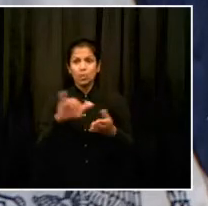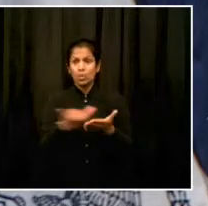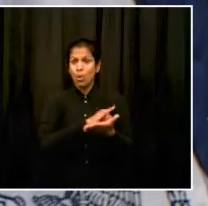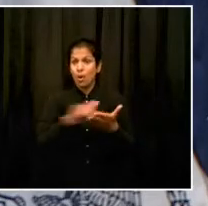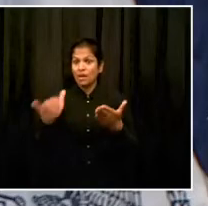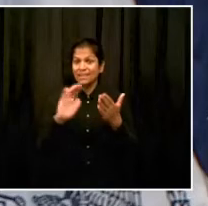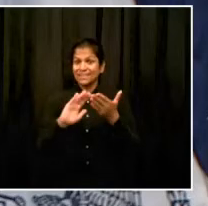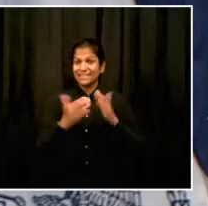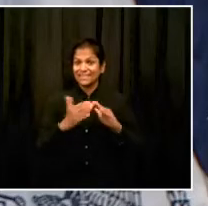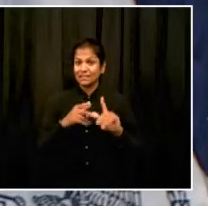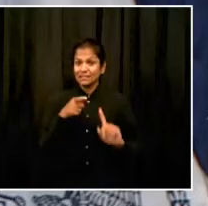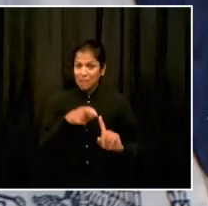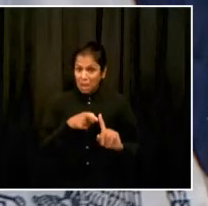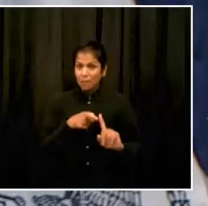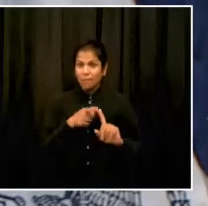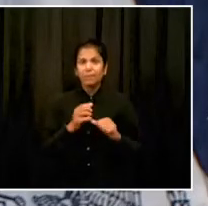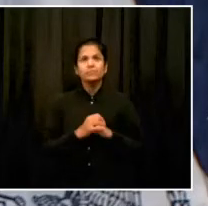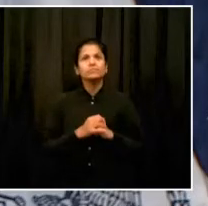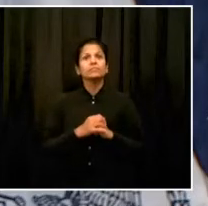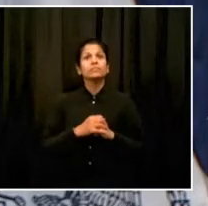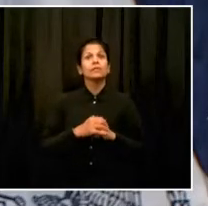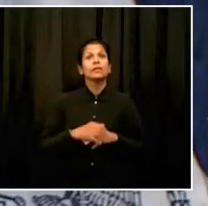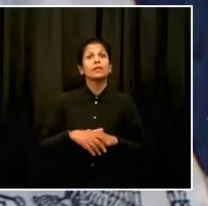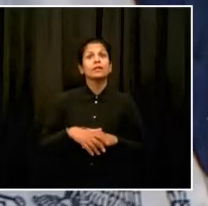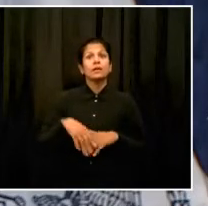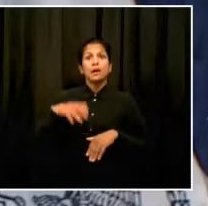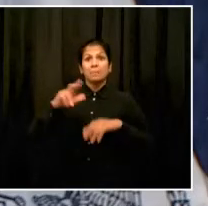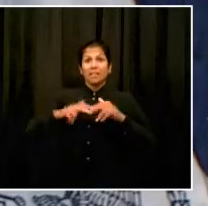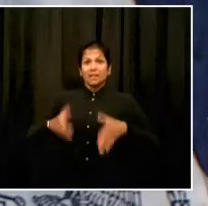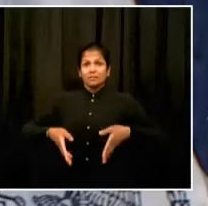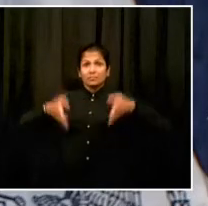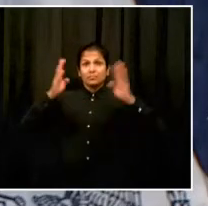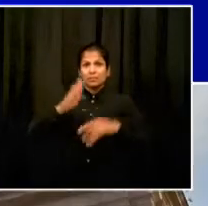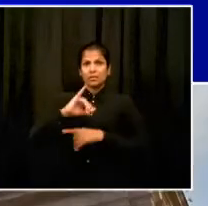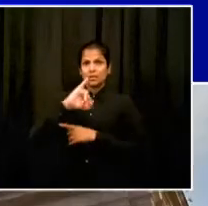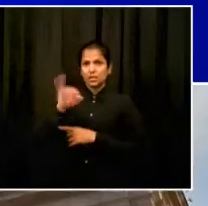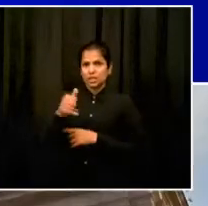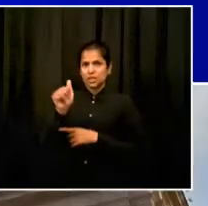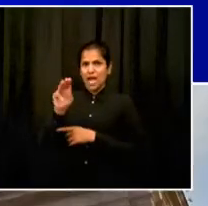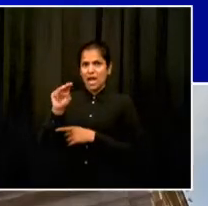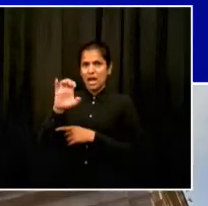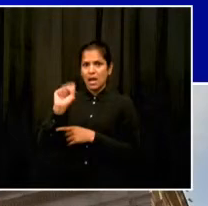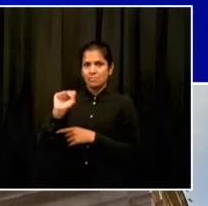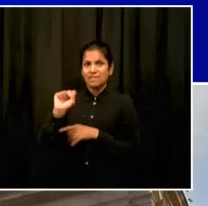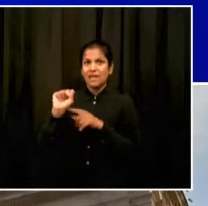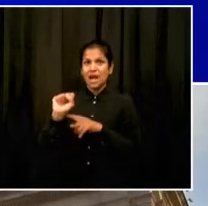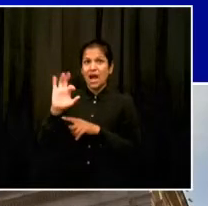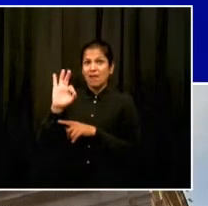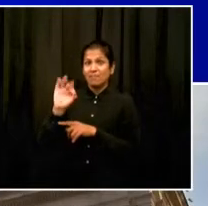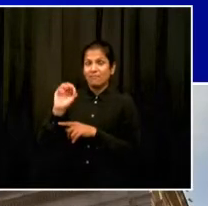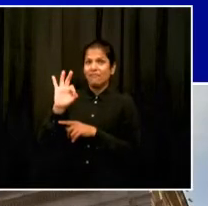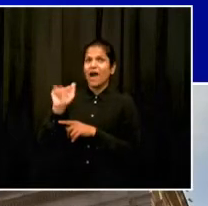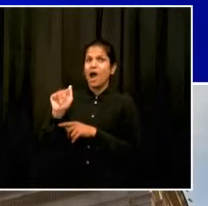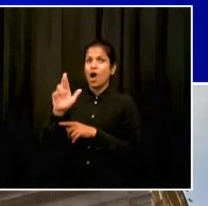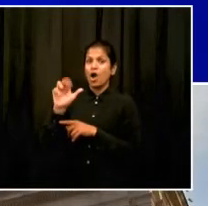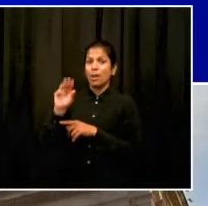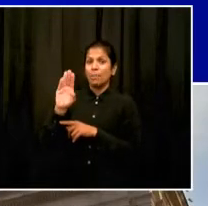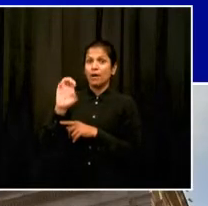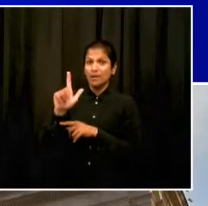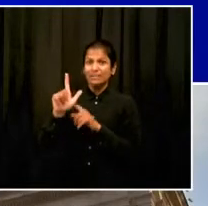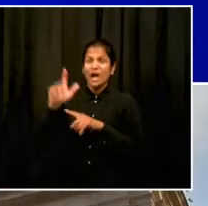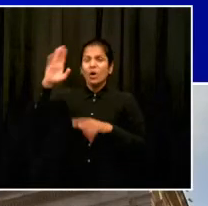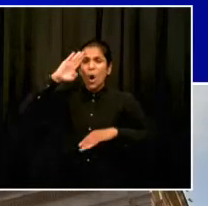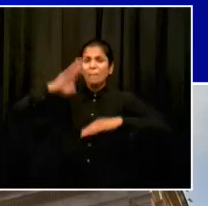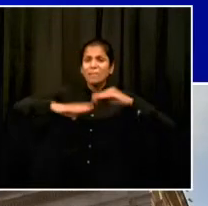James Farley building, the former post office building, the largest post office in Manhattan. All of that space